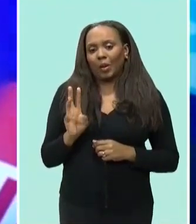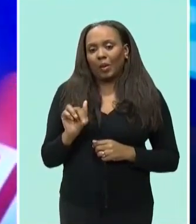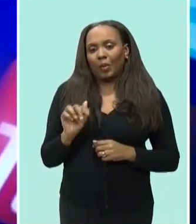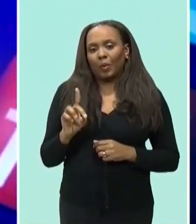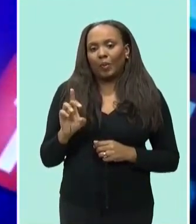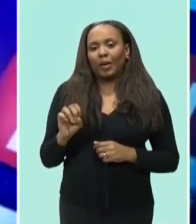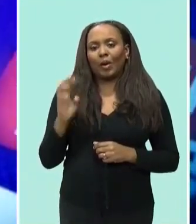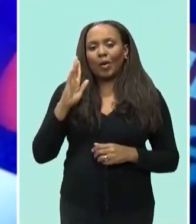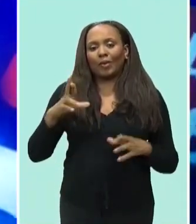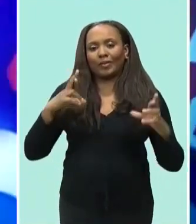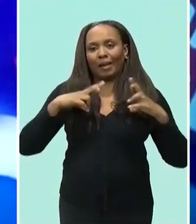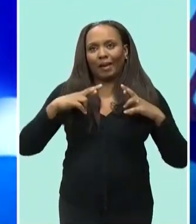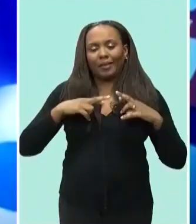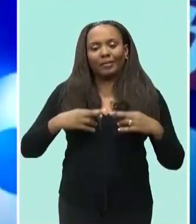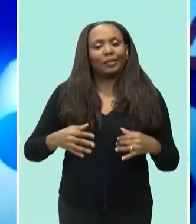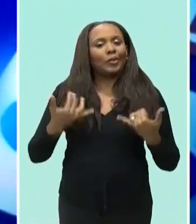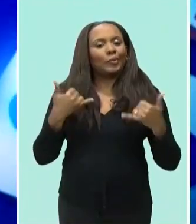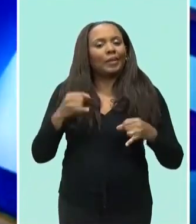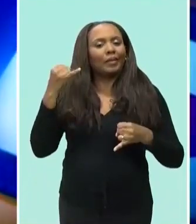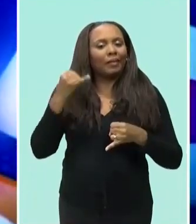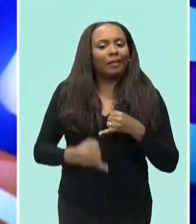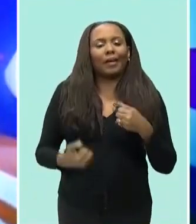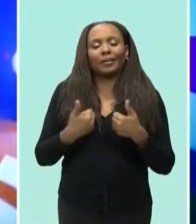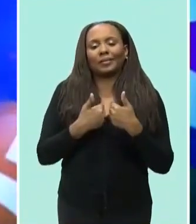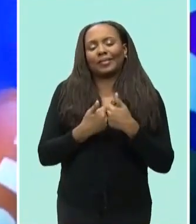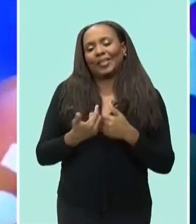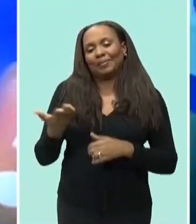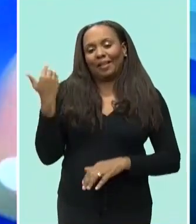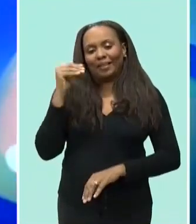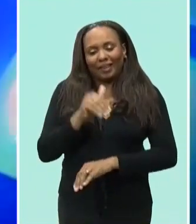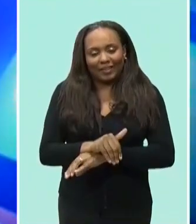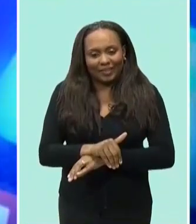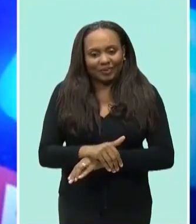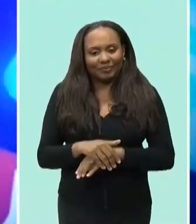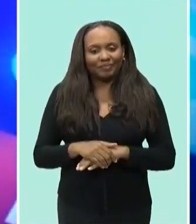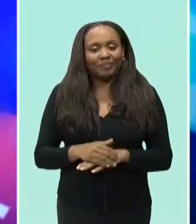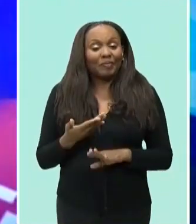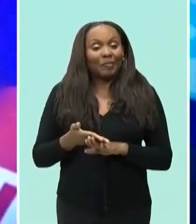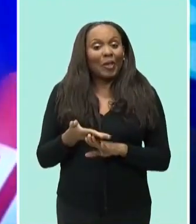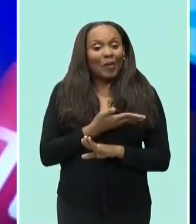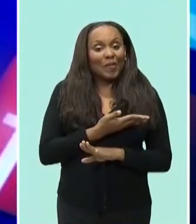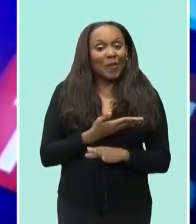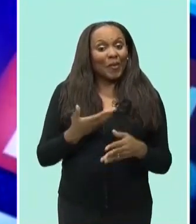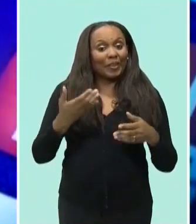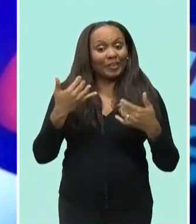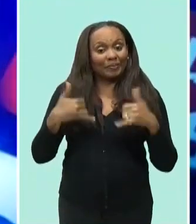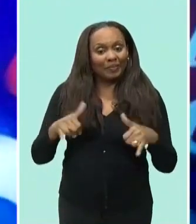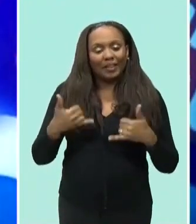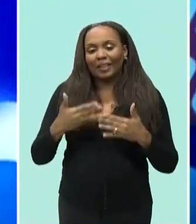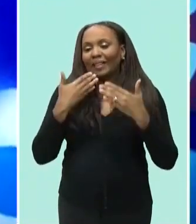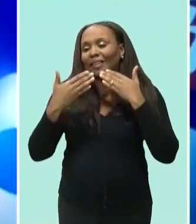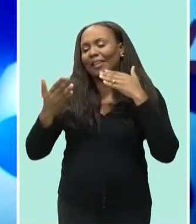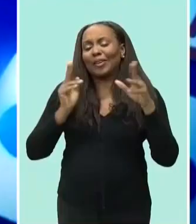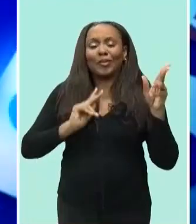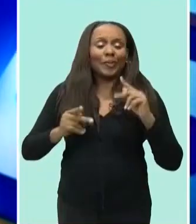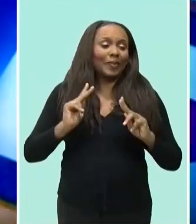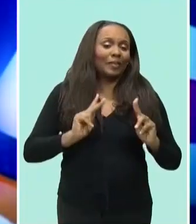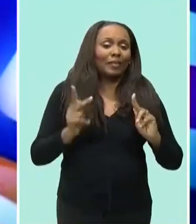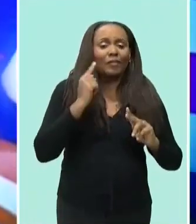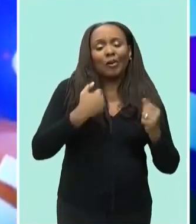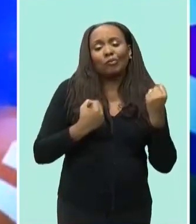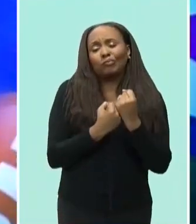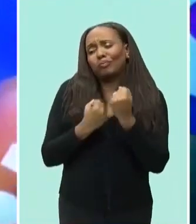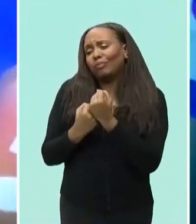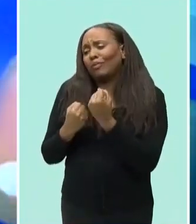regular season game for the Miami Heat at home last night. And before taking to the court, he thanked his fans and teammates for their